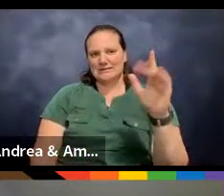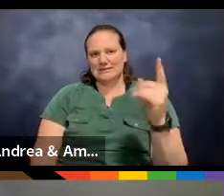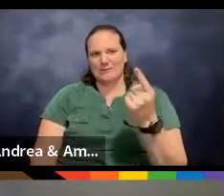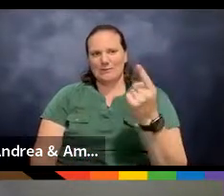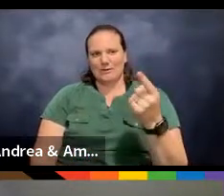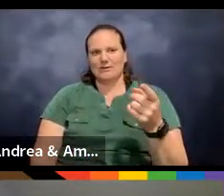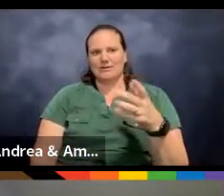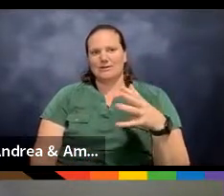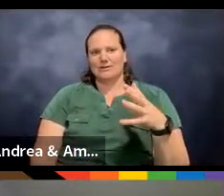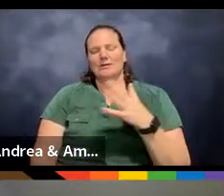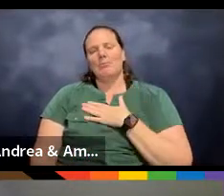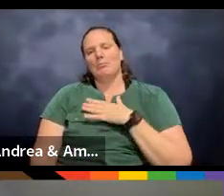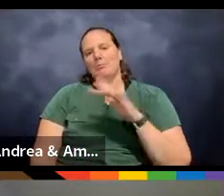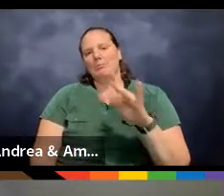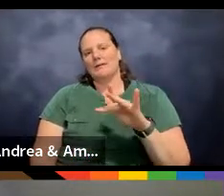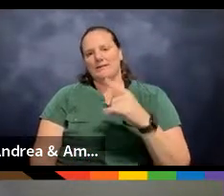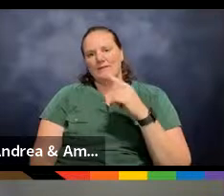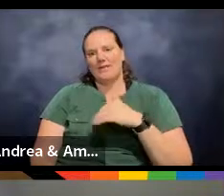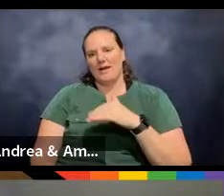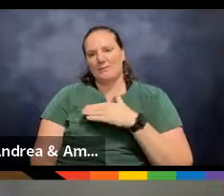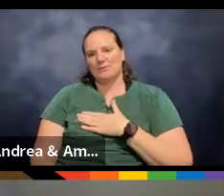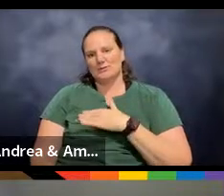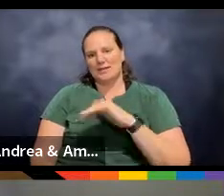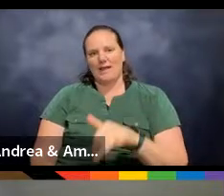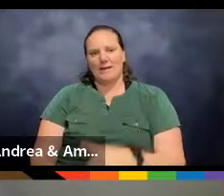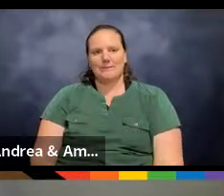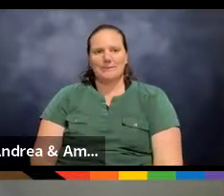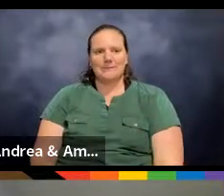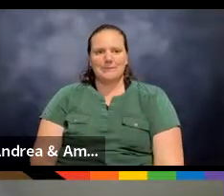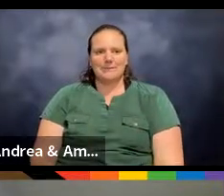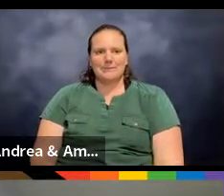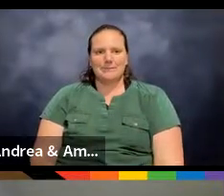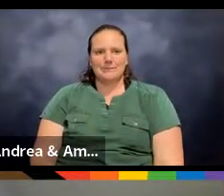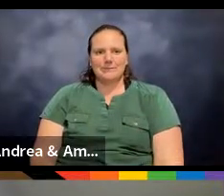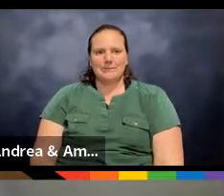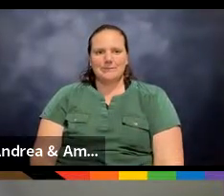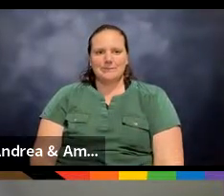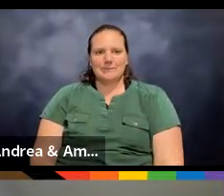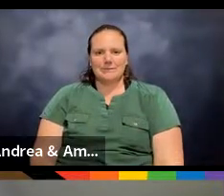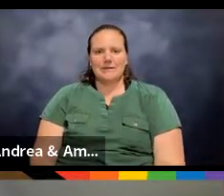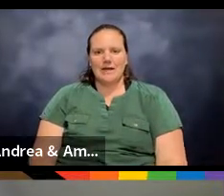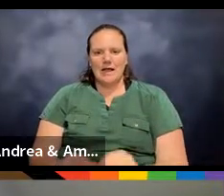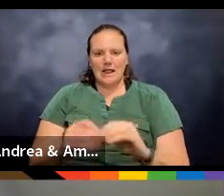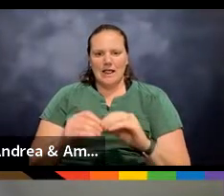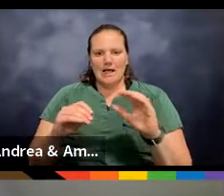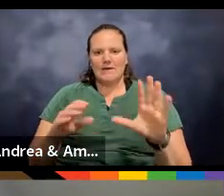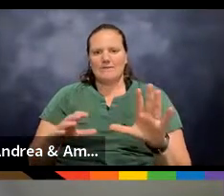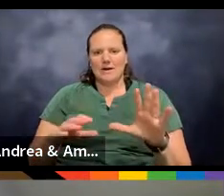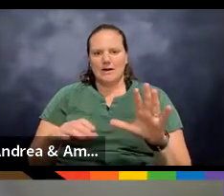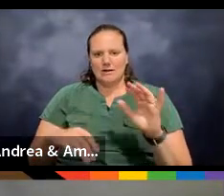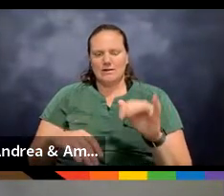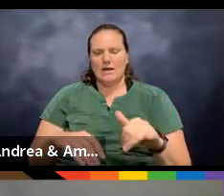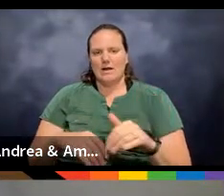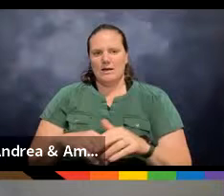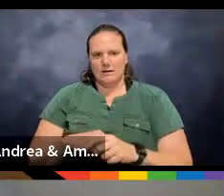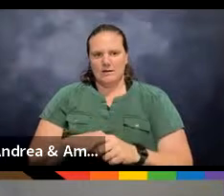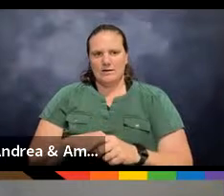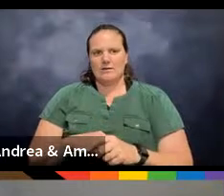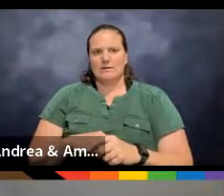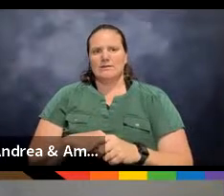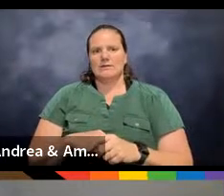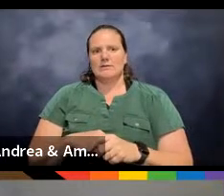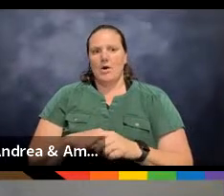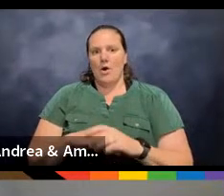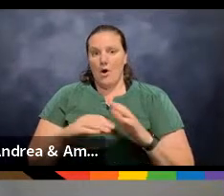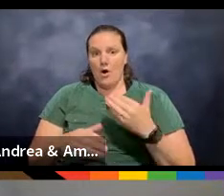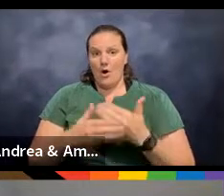took pity on me. I appreciate it. I just wanted to clarify, of the information that we just saw, is all of